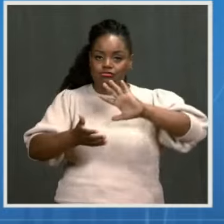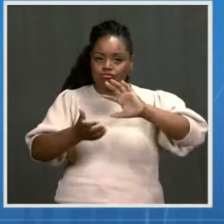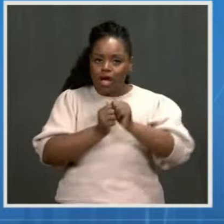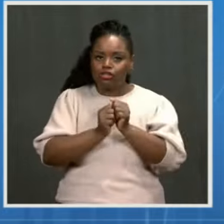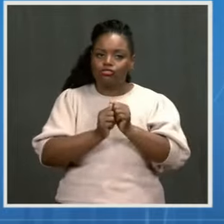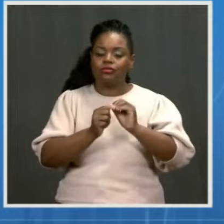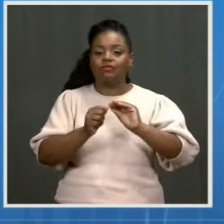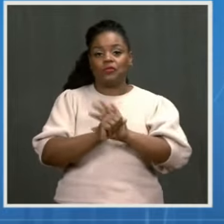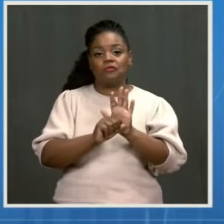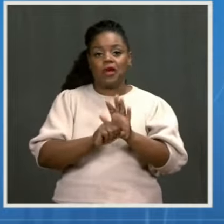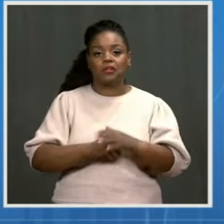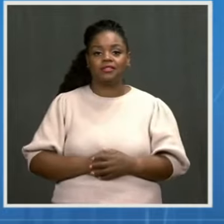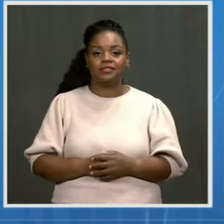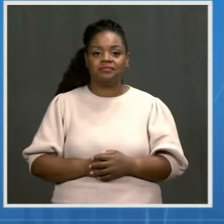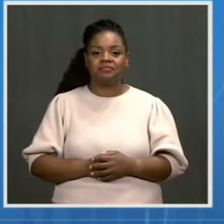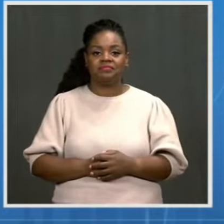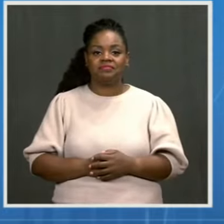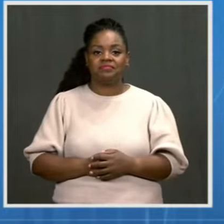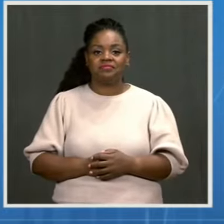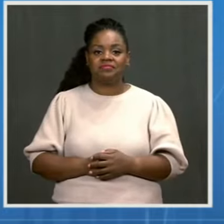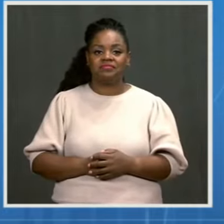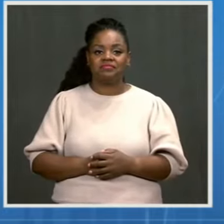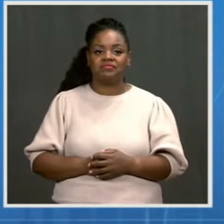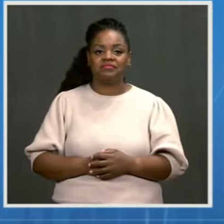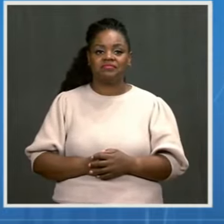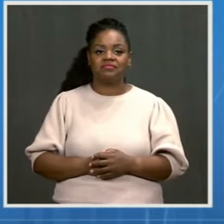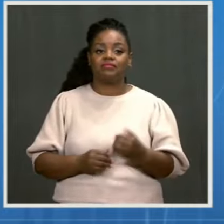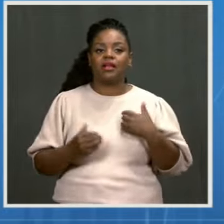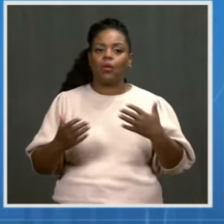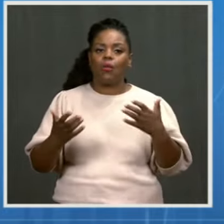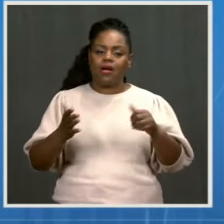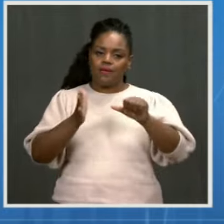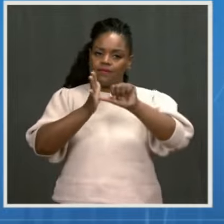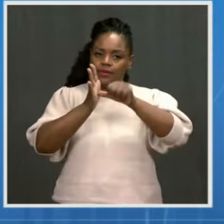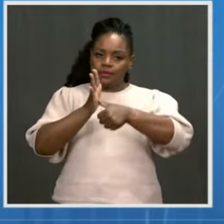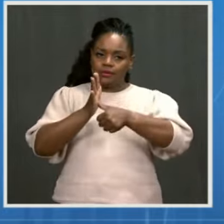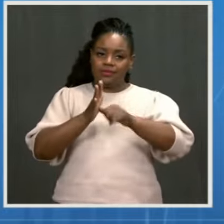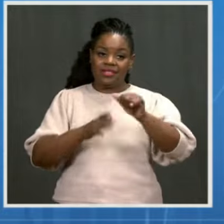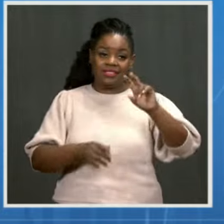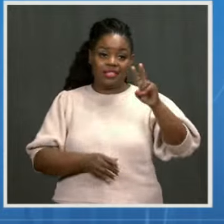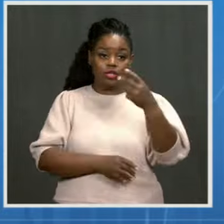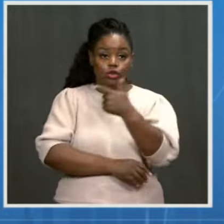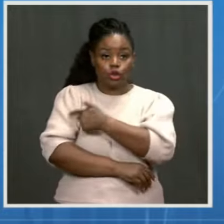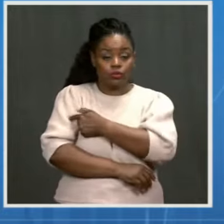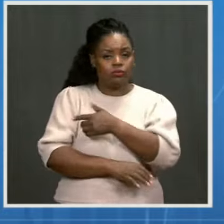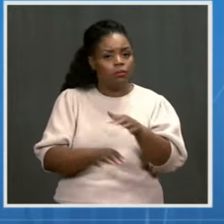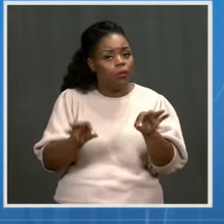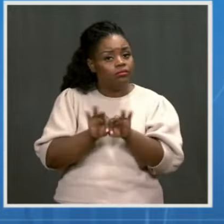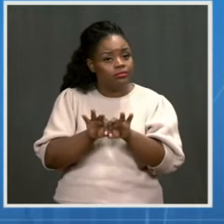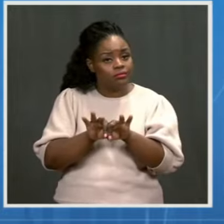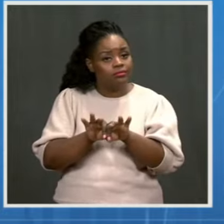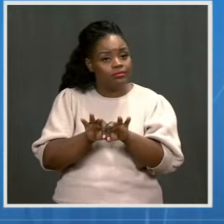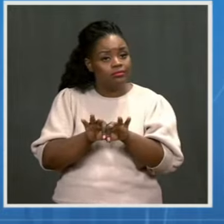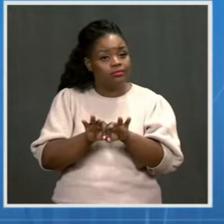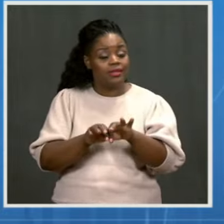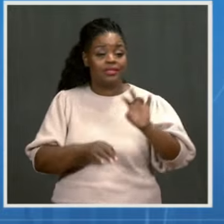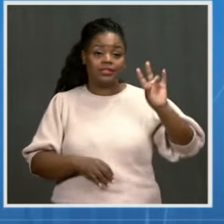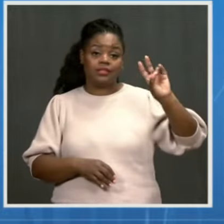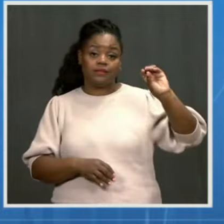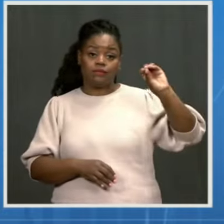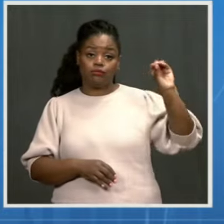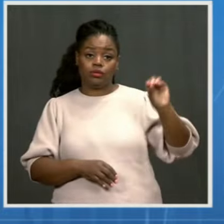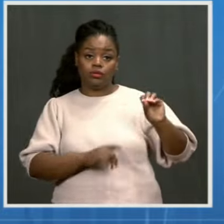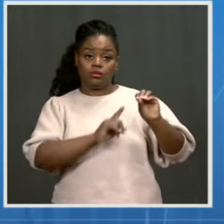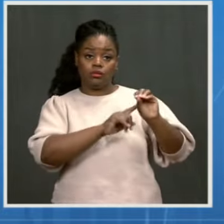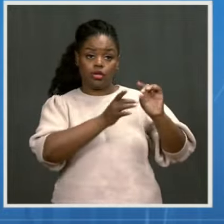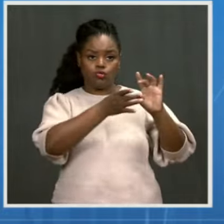to emphasize the importance of the second dose. So the 70% is a first dose benchmark, but we also want people to get the second dose for their